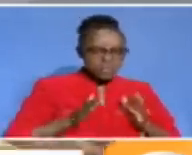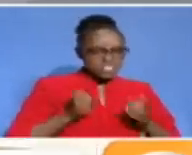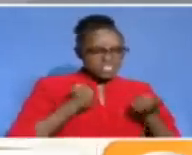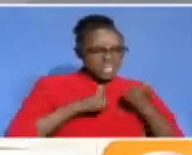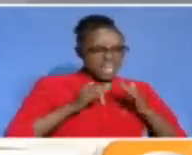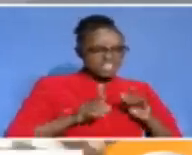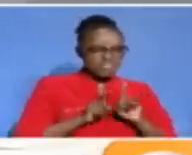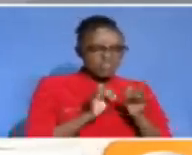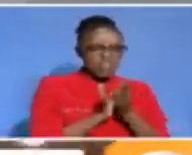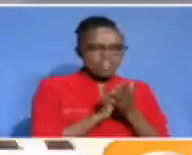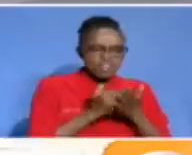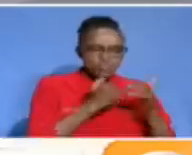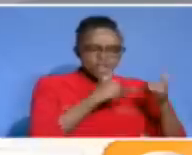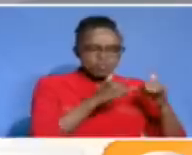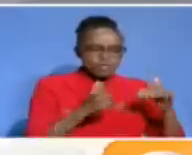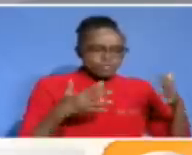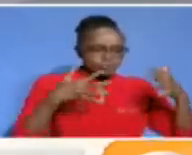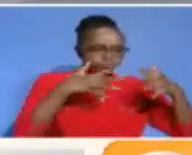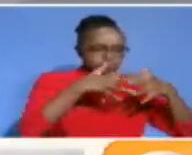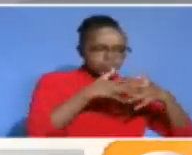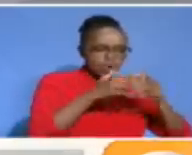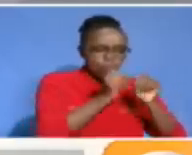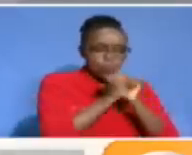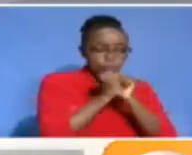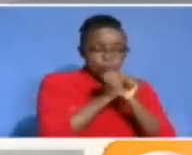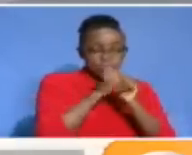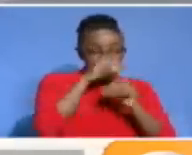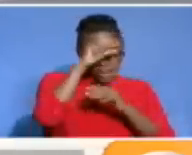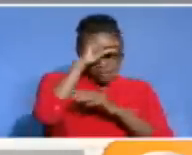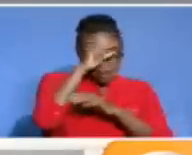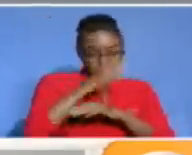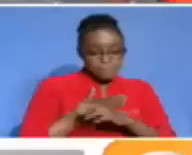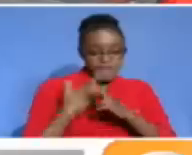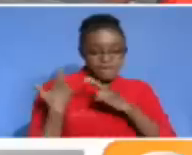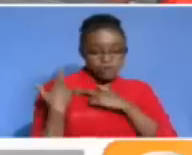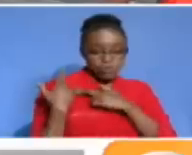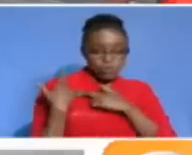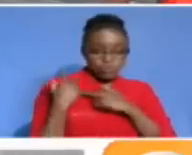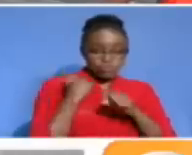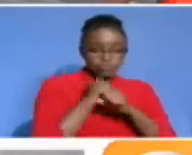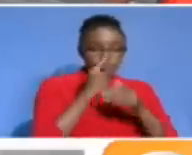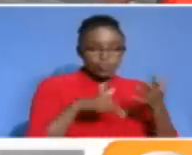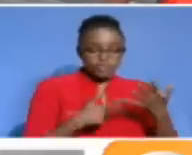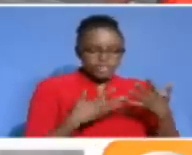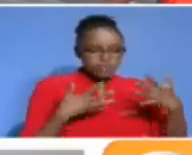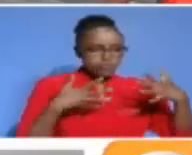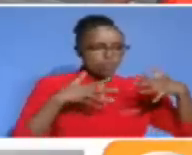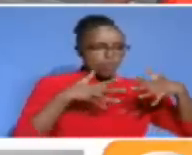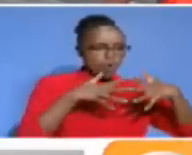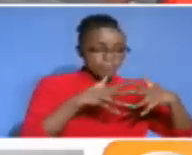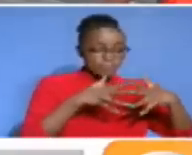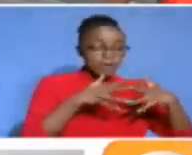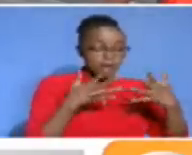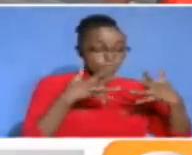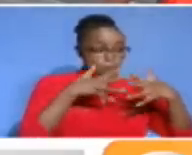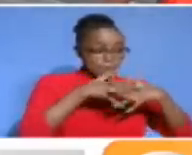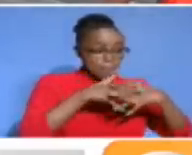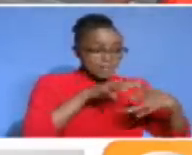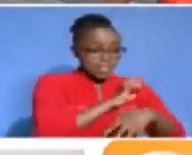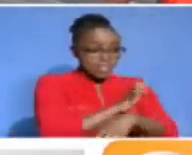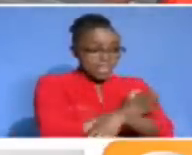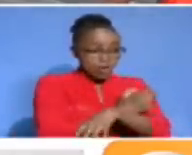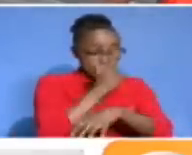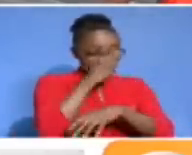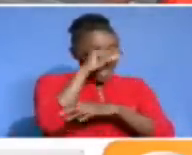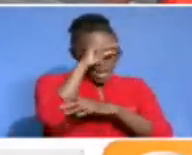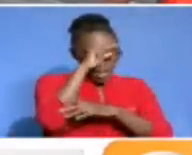are complementing the efforts of the government in the first place. That's my role. My role is to complement the efforts of the government. I'm